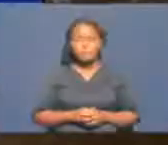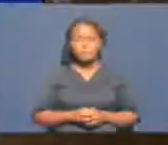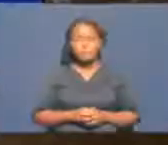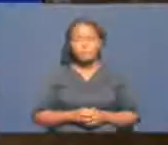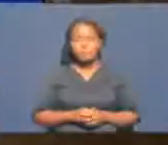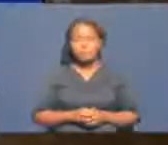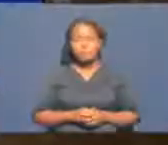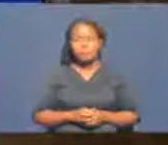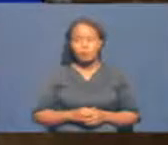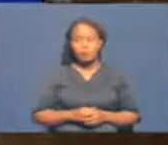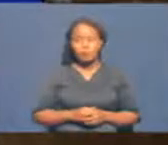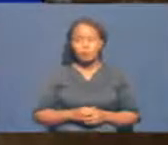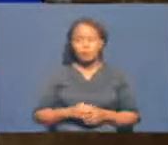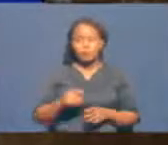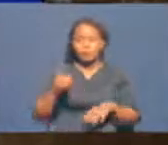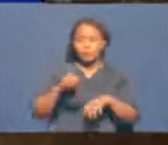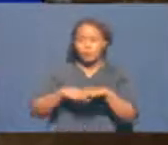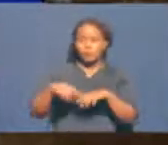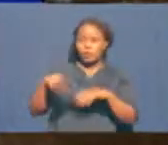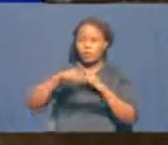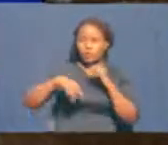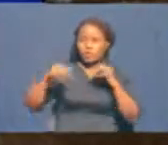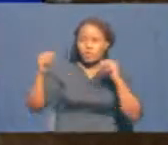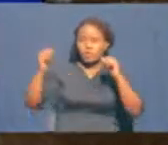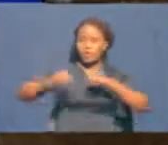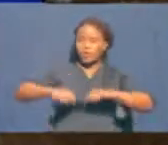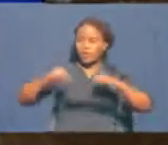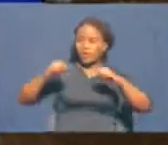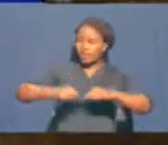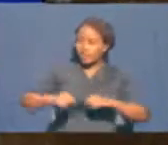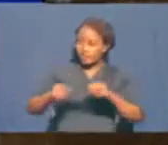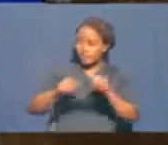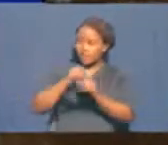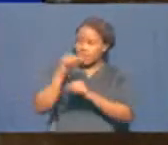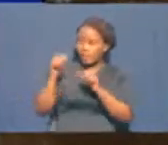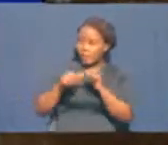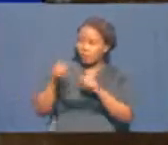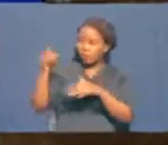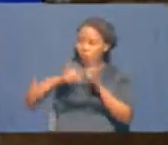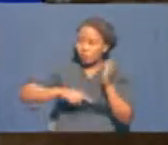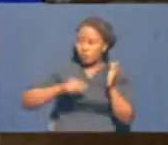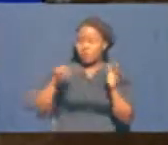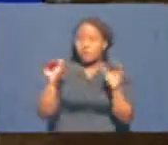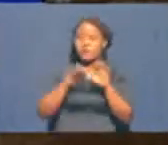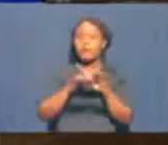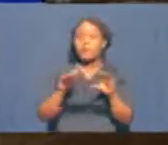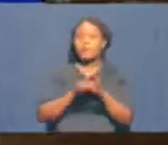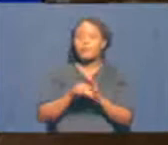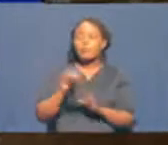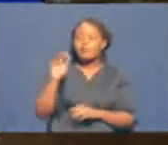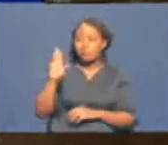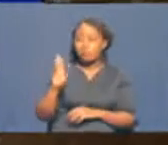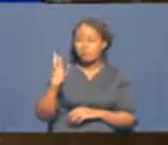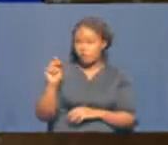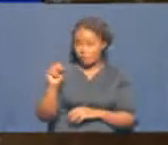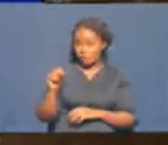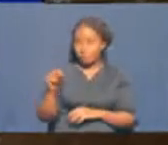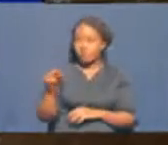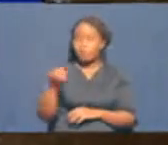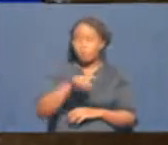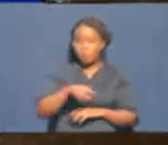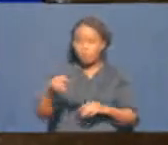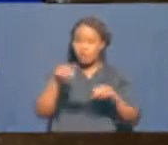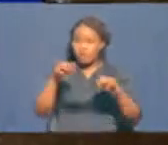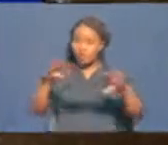when we agreed or decided to become members of the United Nations, we accepted both